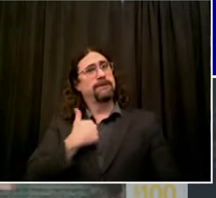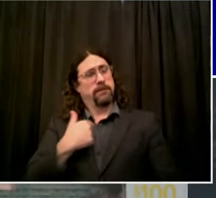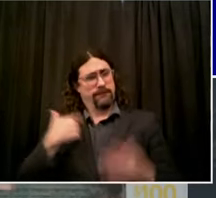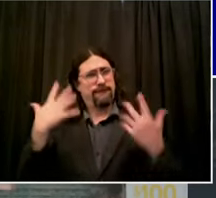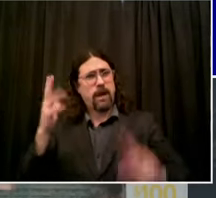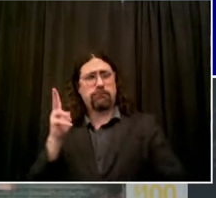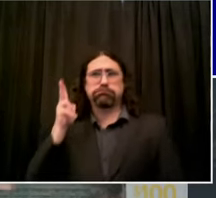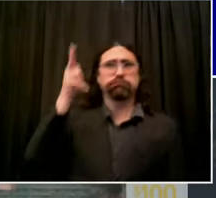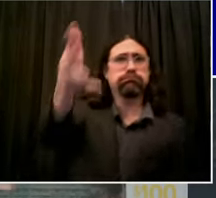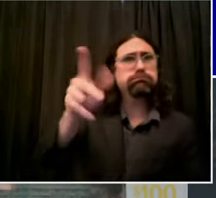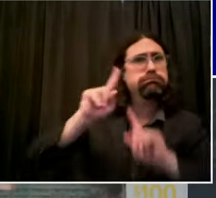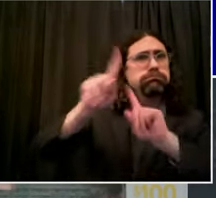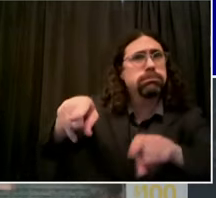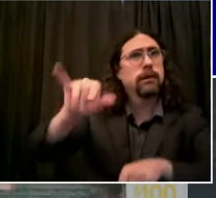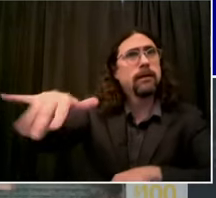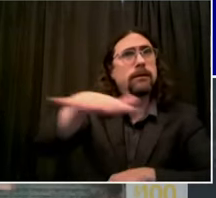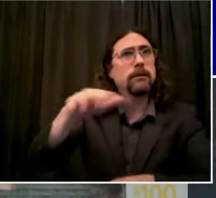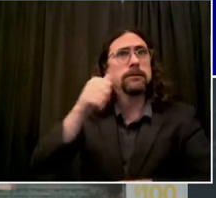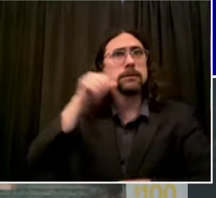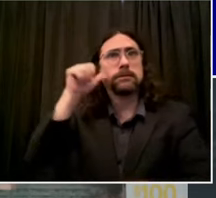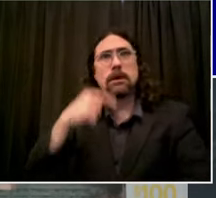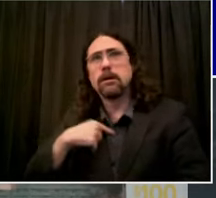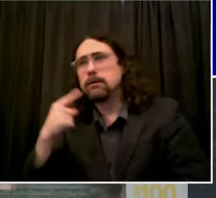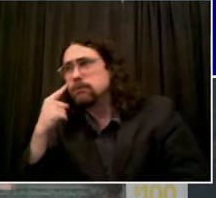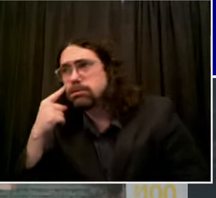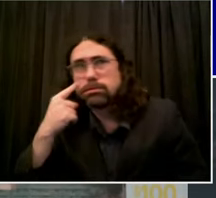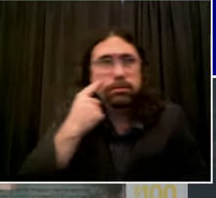stories, and these are hard-working people.